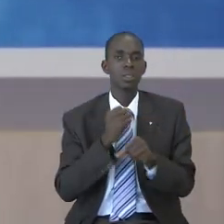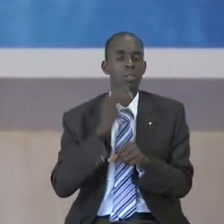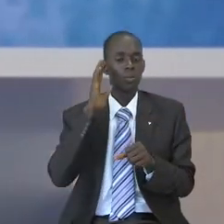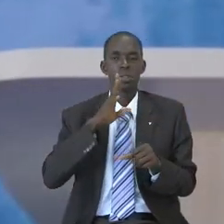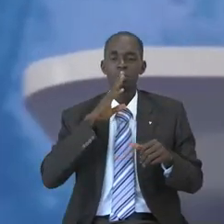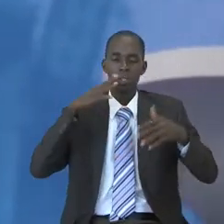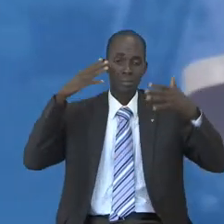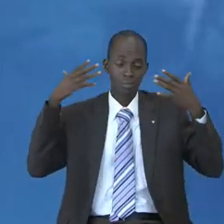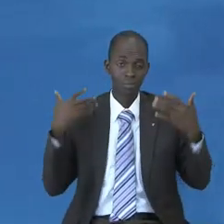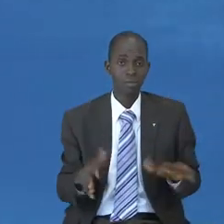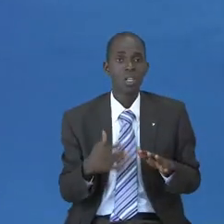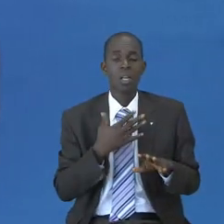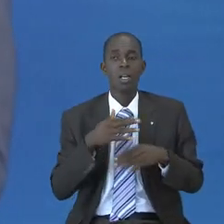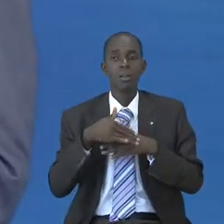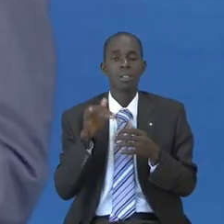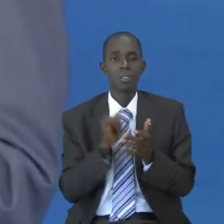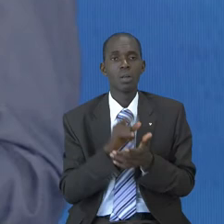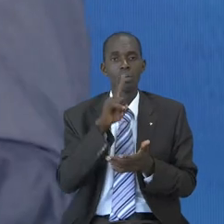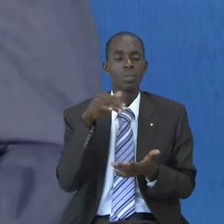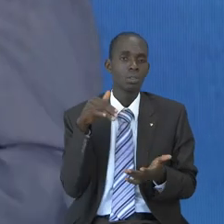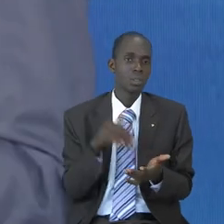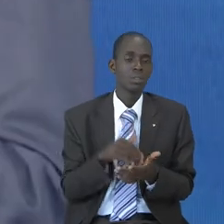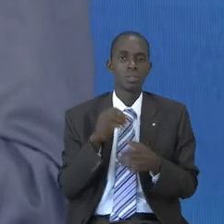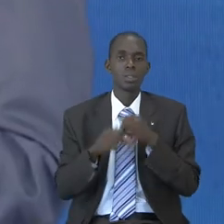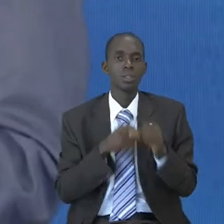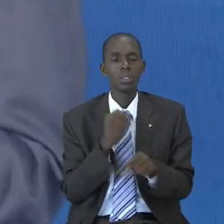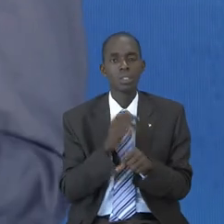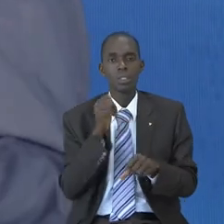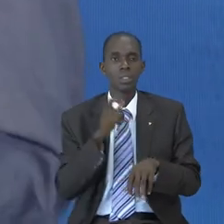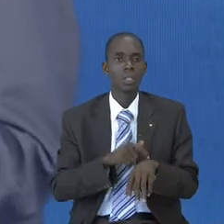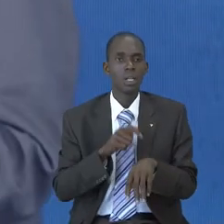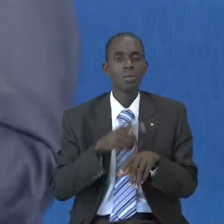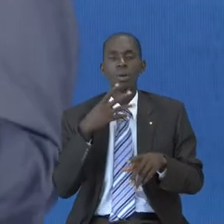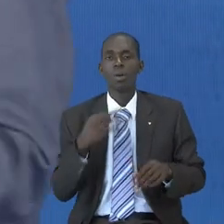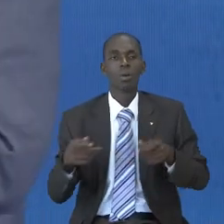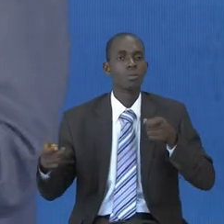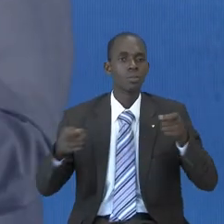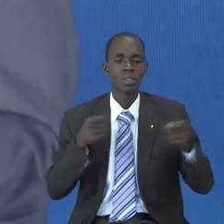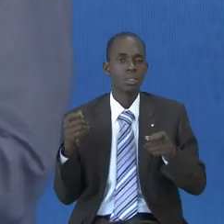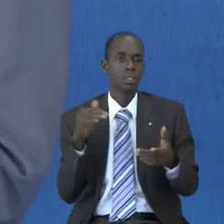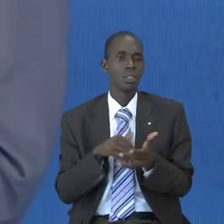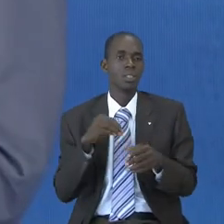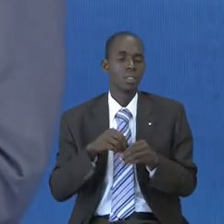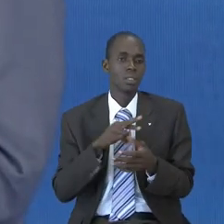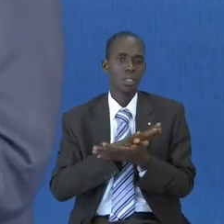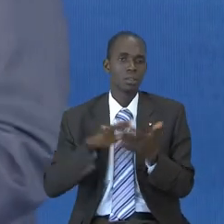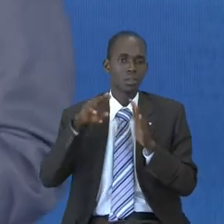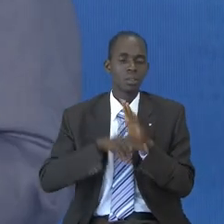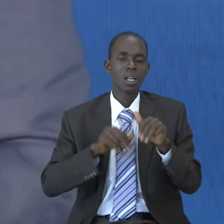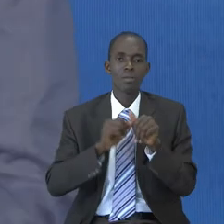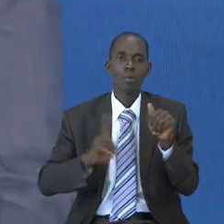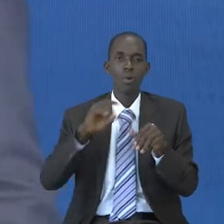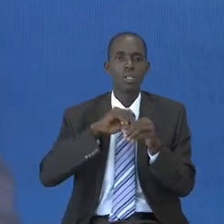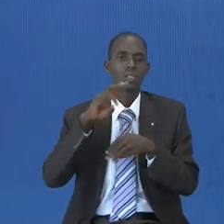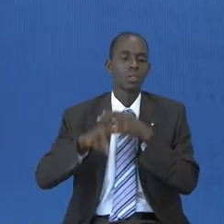the 1,000 years are over, a time of reigning in peace and righteousness all over the earth.